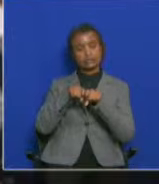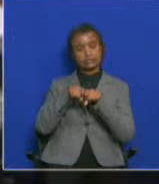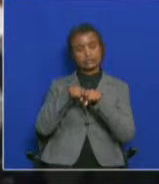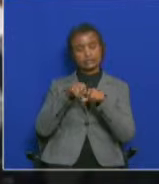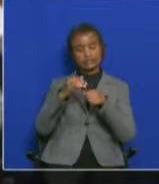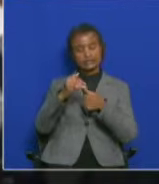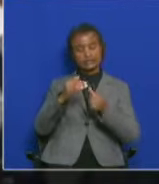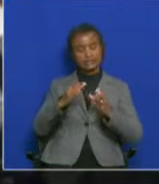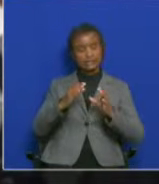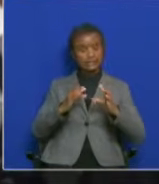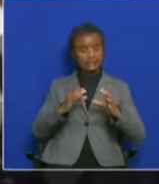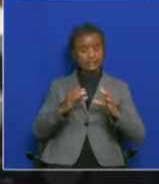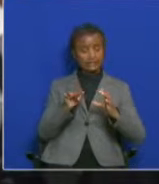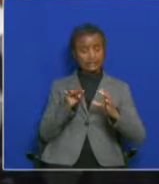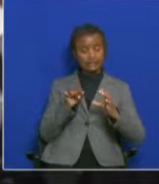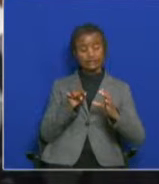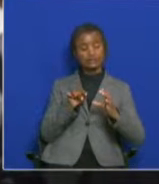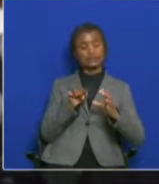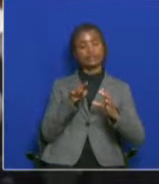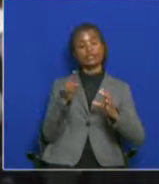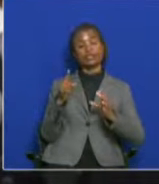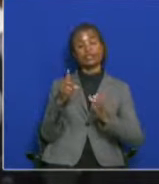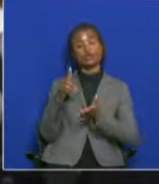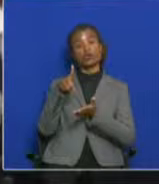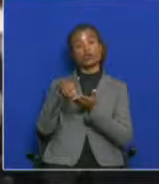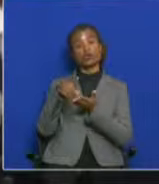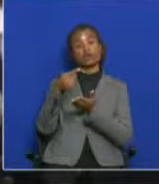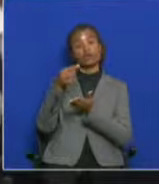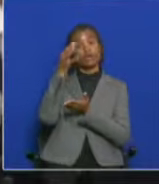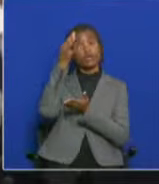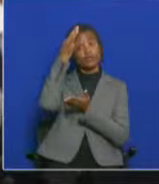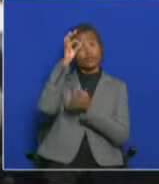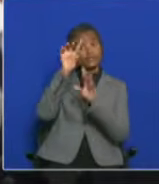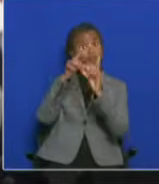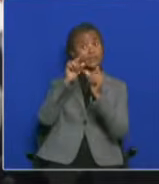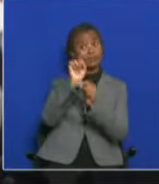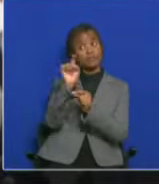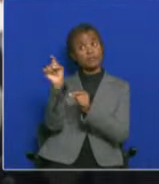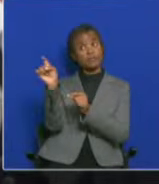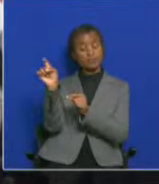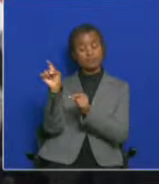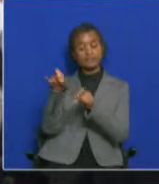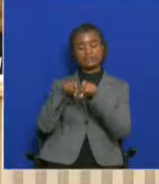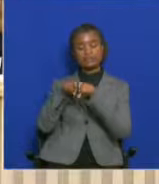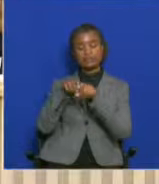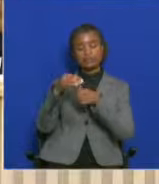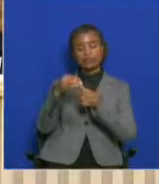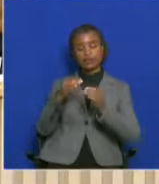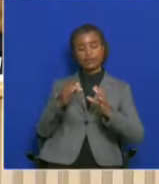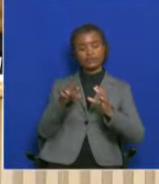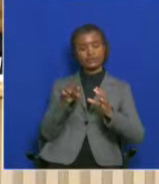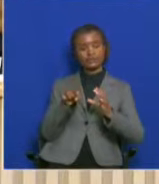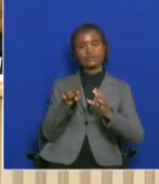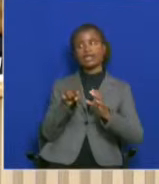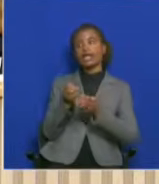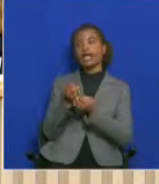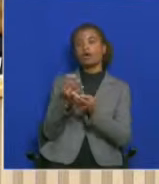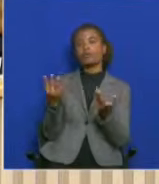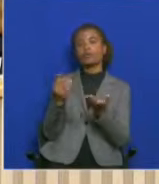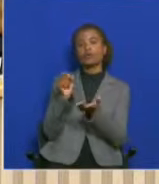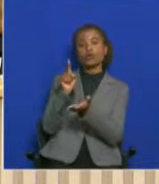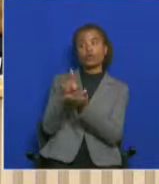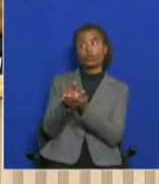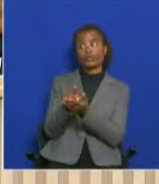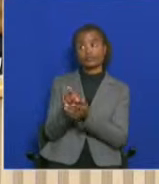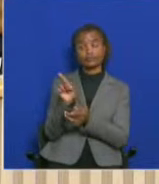at ordering for different government departments. Well, what he says is that General Khan should check with General Fani how